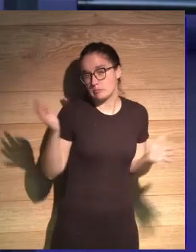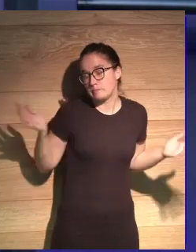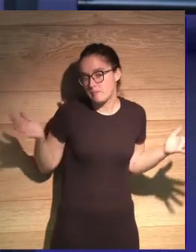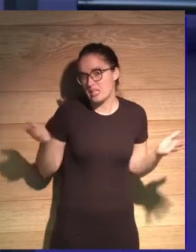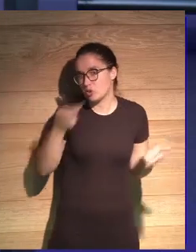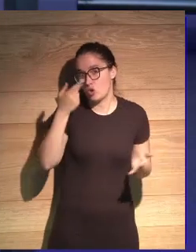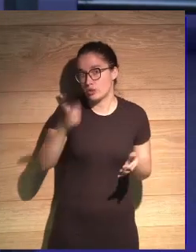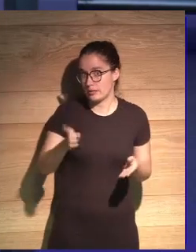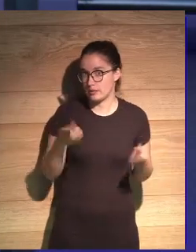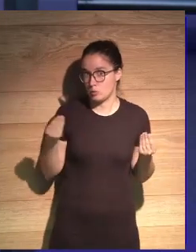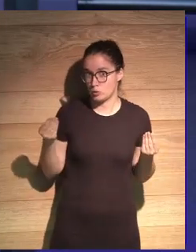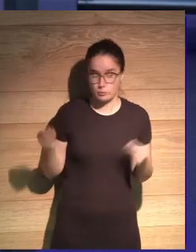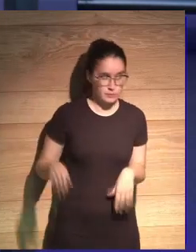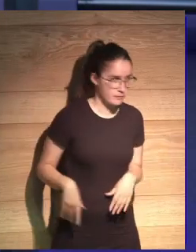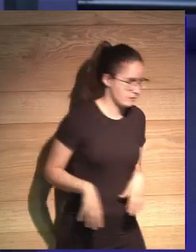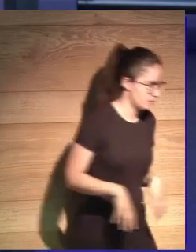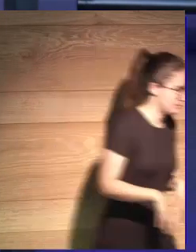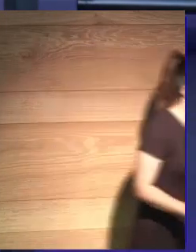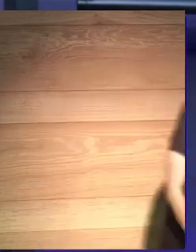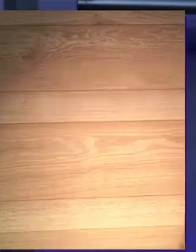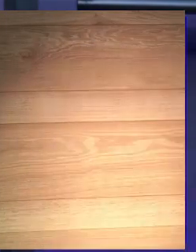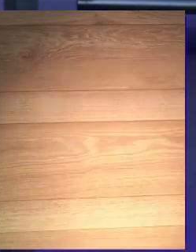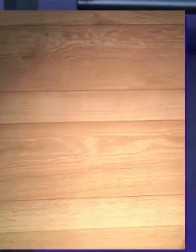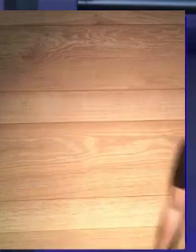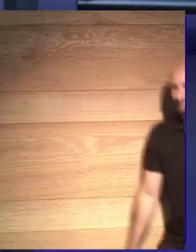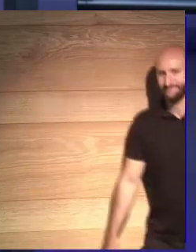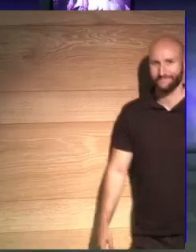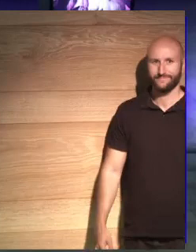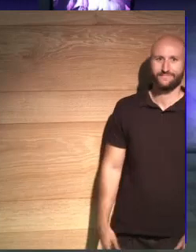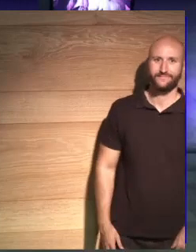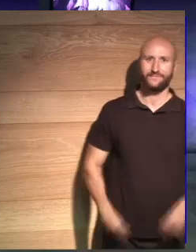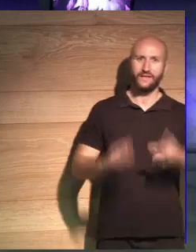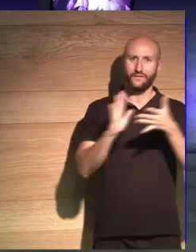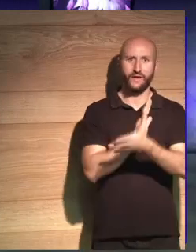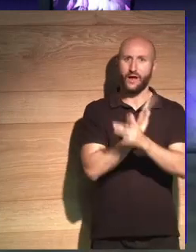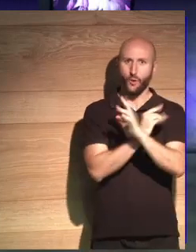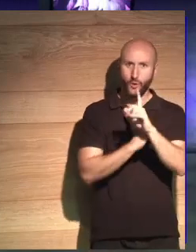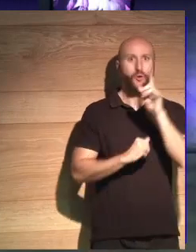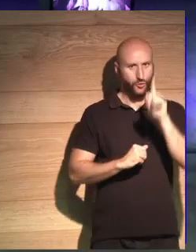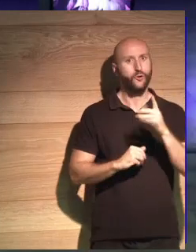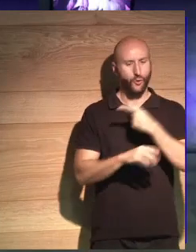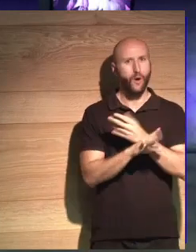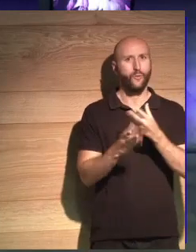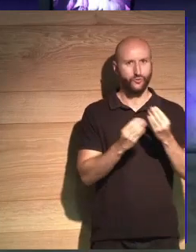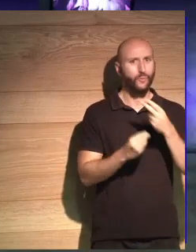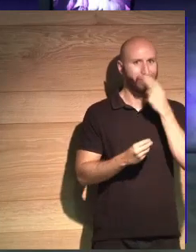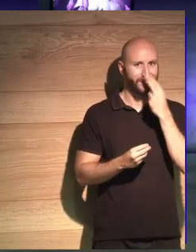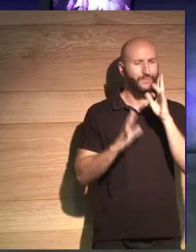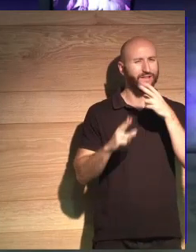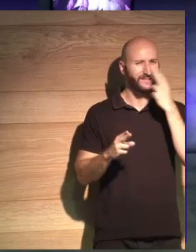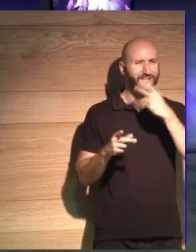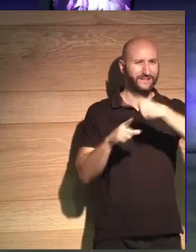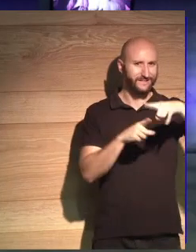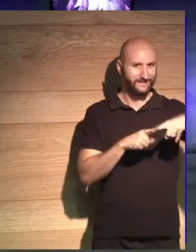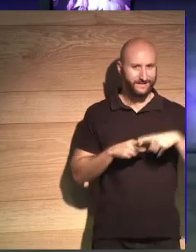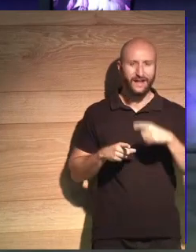read a brochure about William Wallace, and it would have been much more useful. I'm not saying that you shouldn't play this game. I've played it a lot,